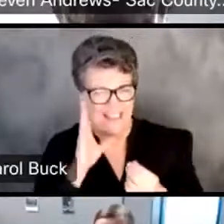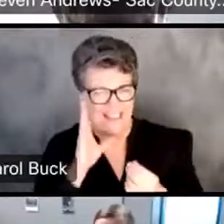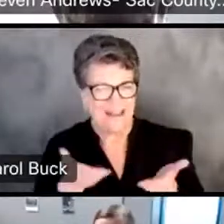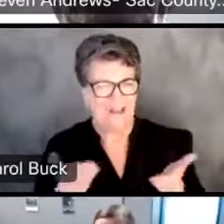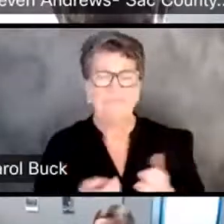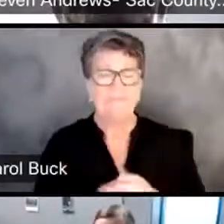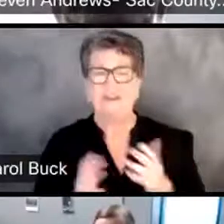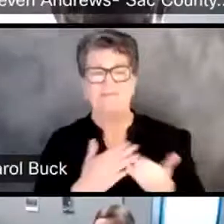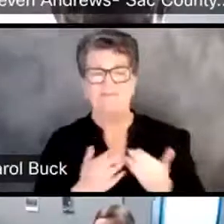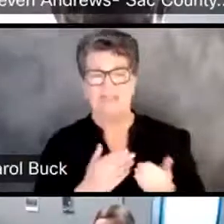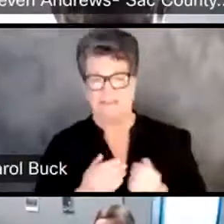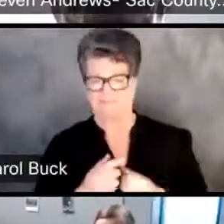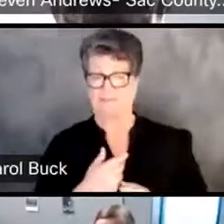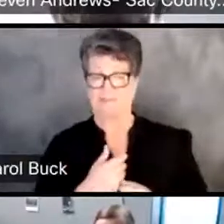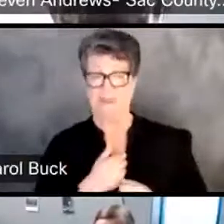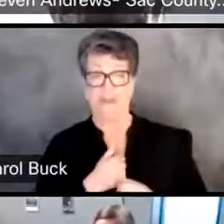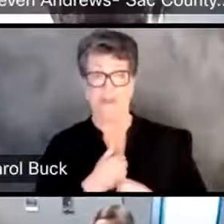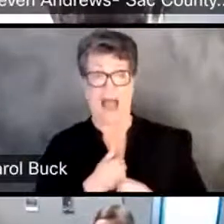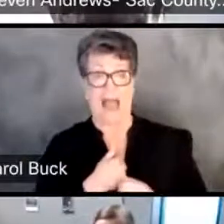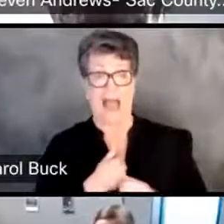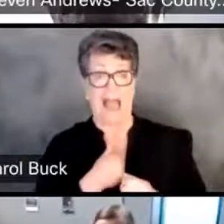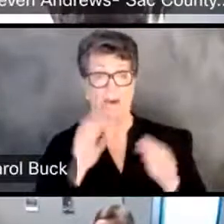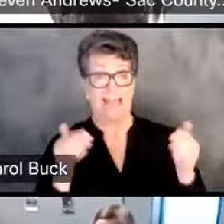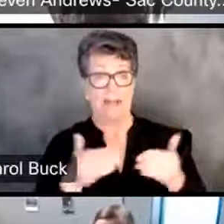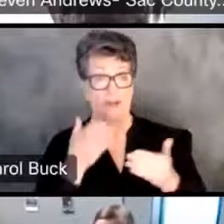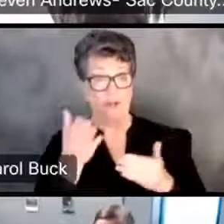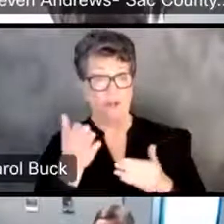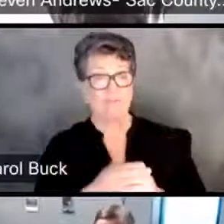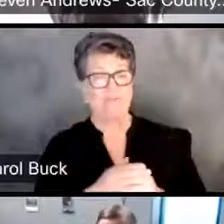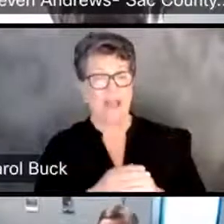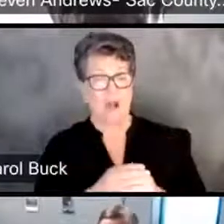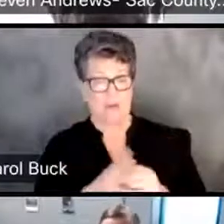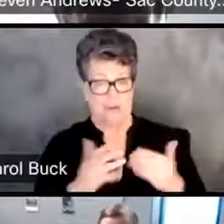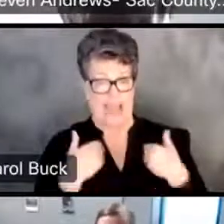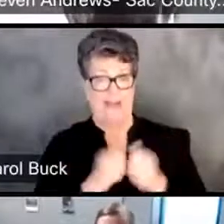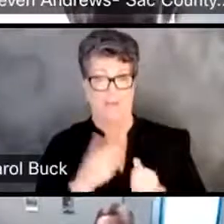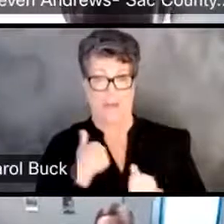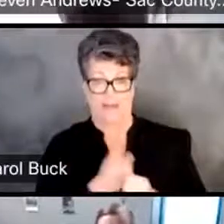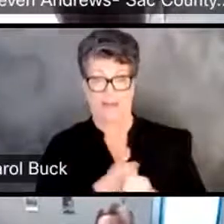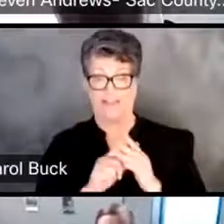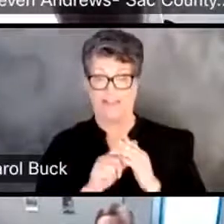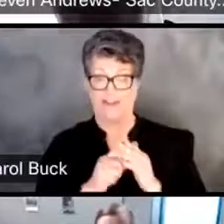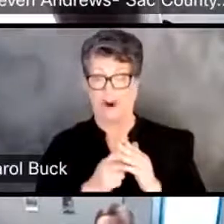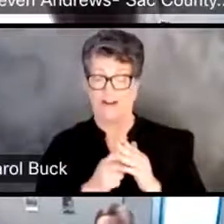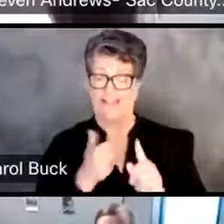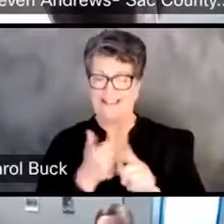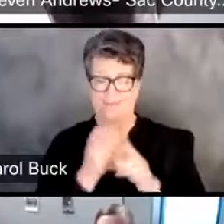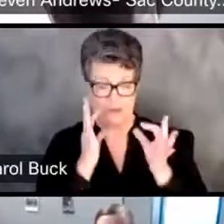I'm going to kind of introduce you. We have, with the start of the self-determination